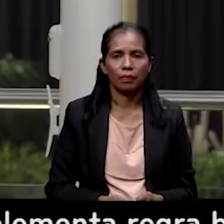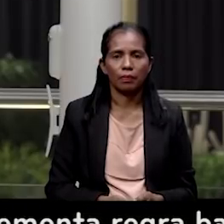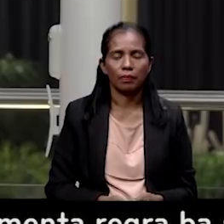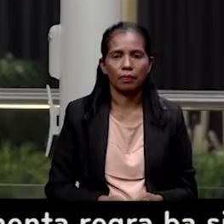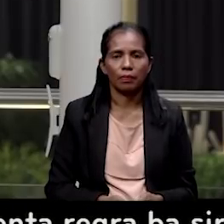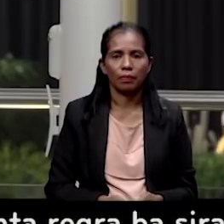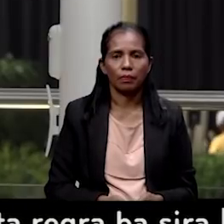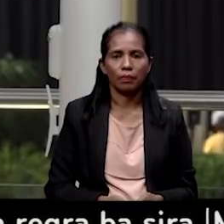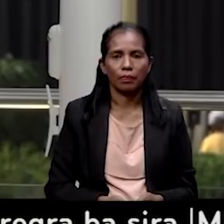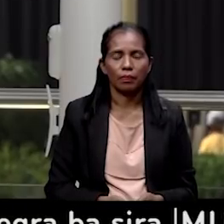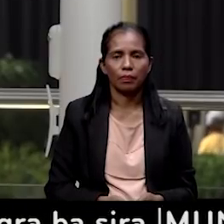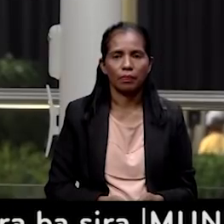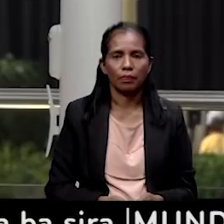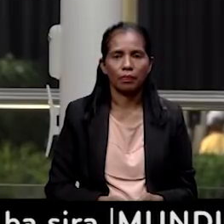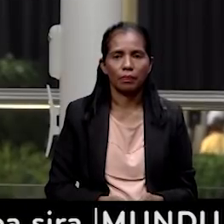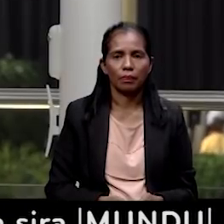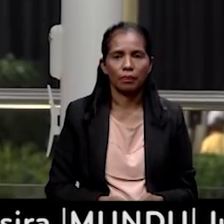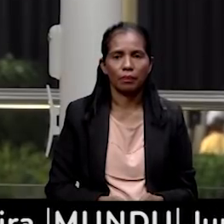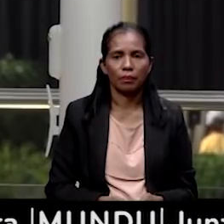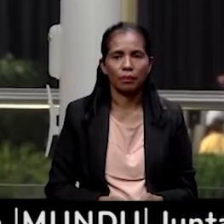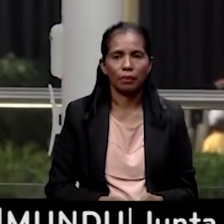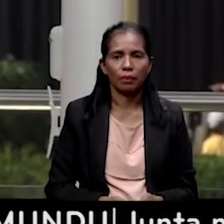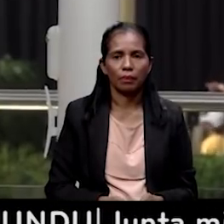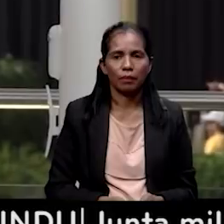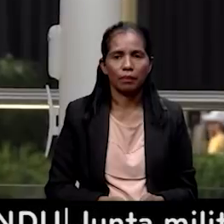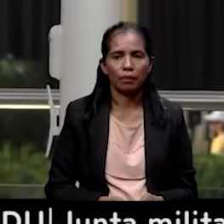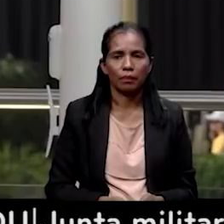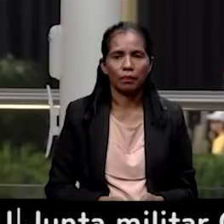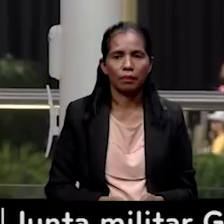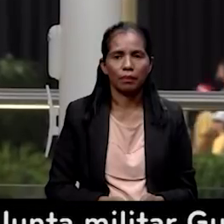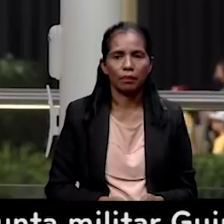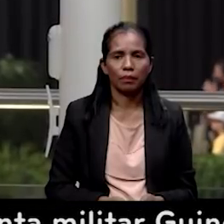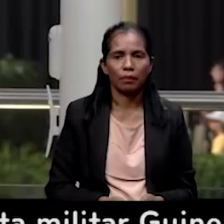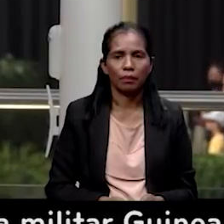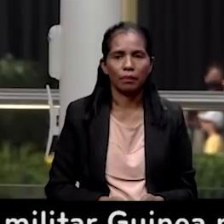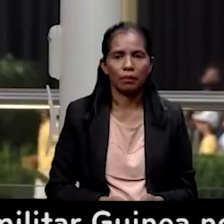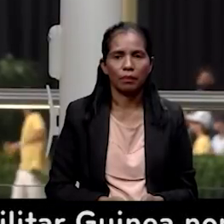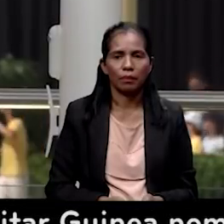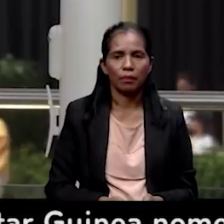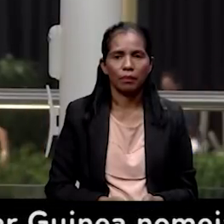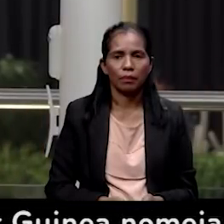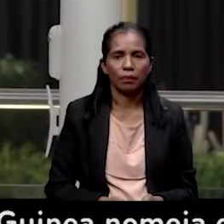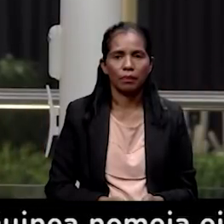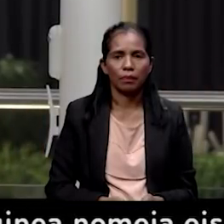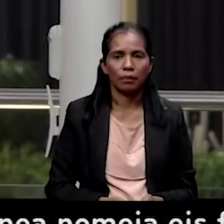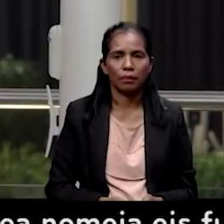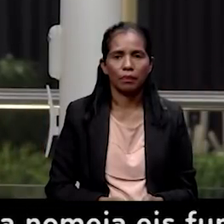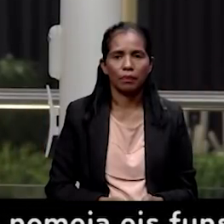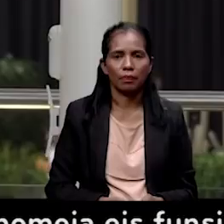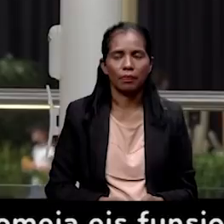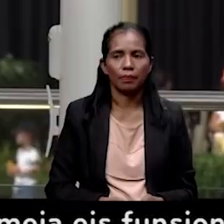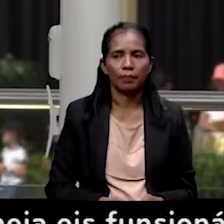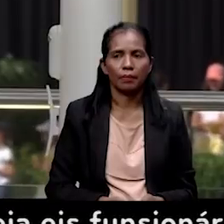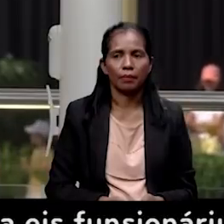conversation on Timor-Leste's aspirations to become a recognized tourist destination and gives our visitors